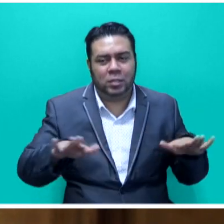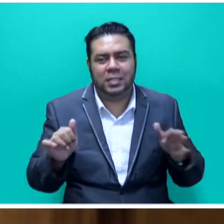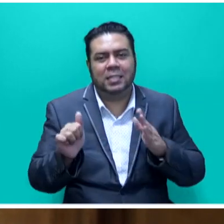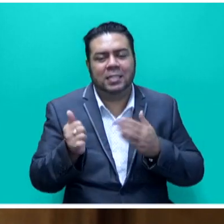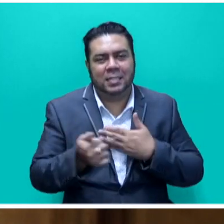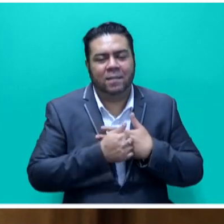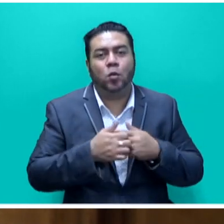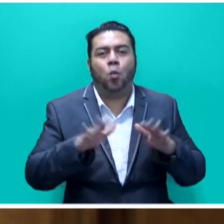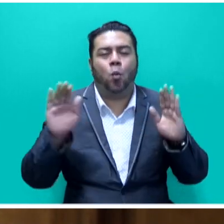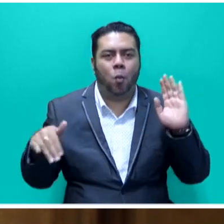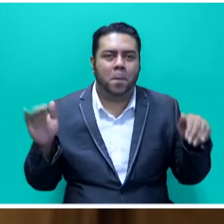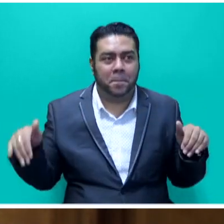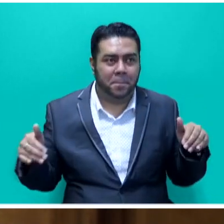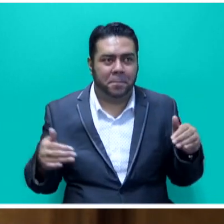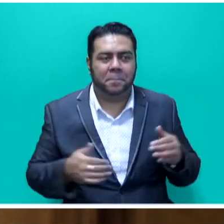provided. And Mr. Speaker,